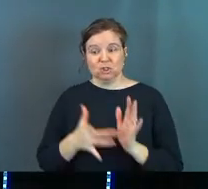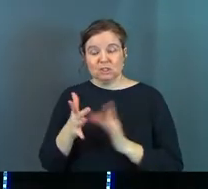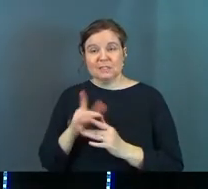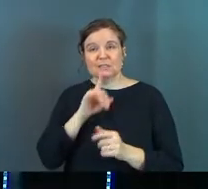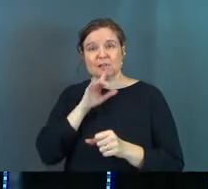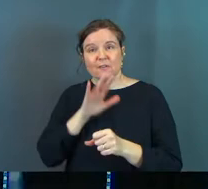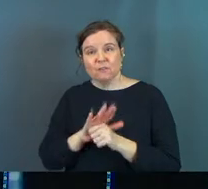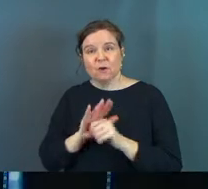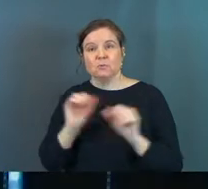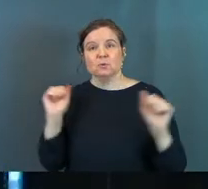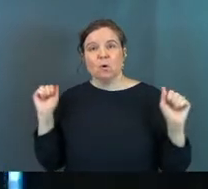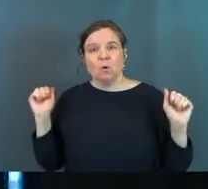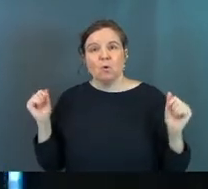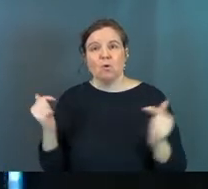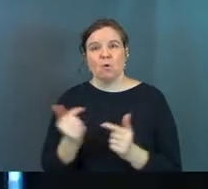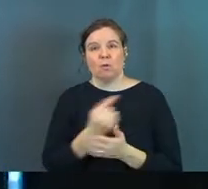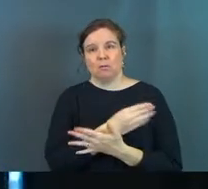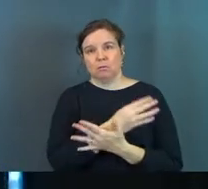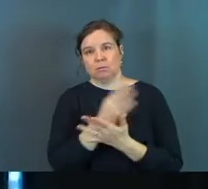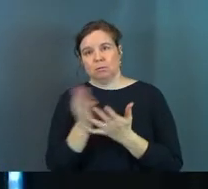Jesus affirms all of scripture.